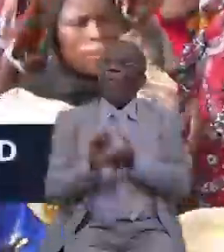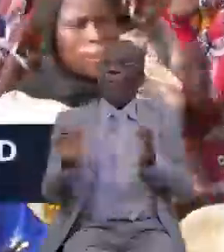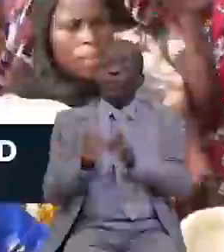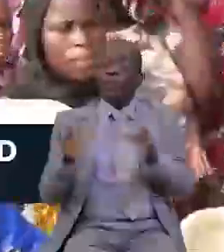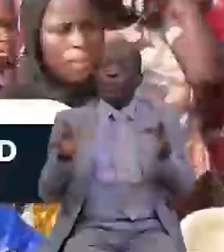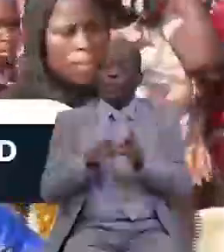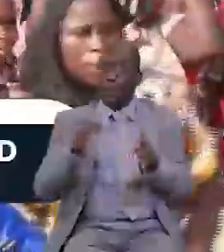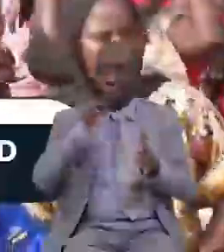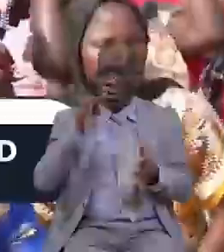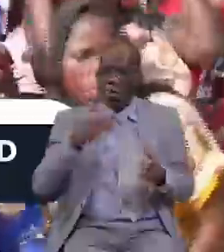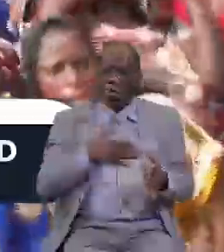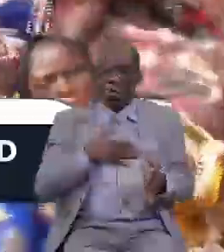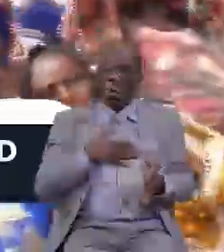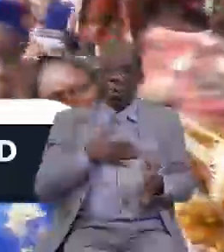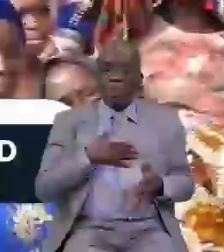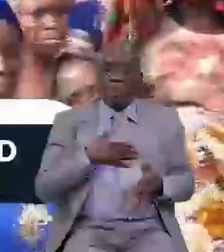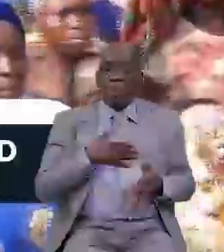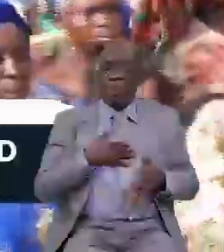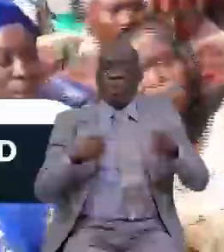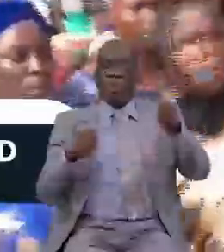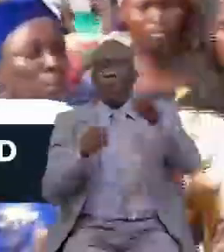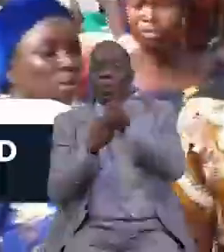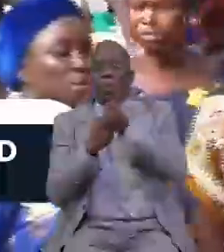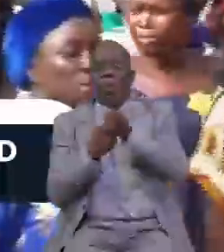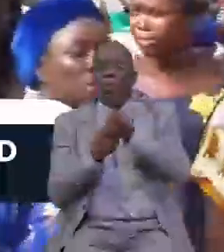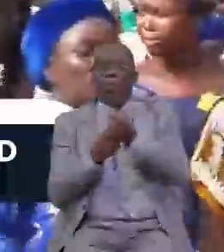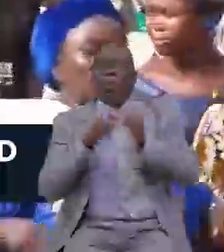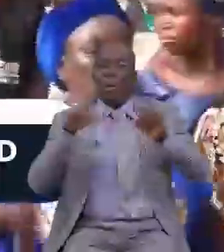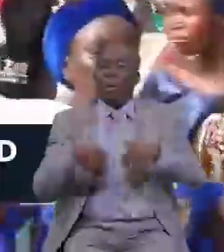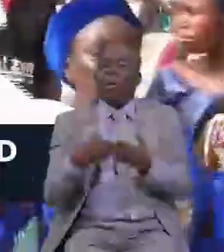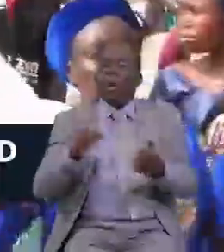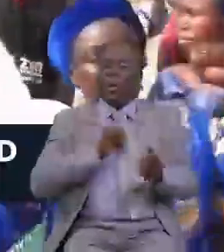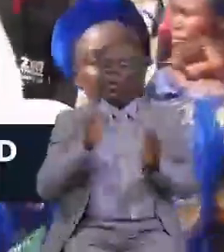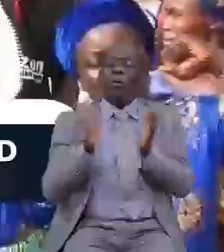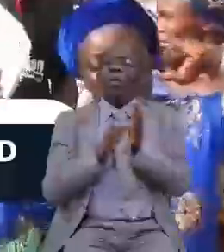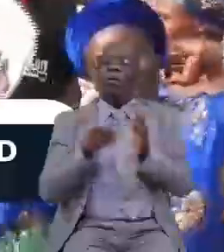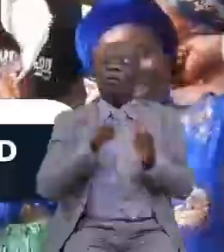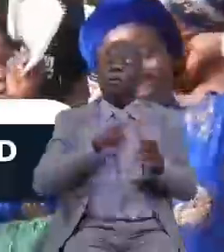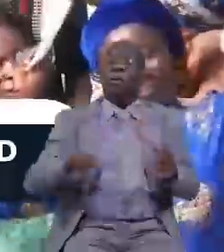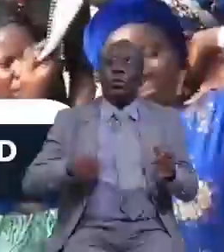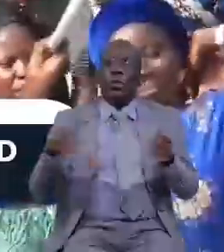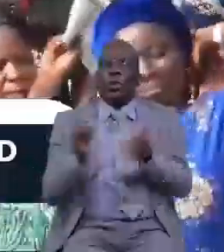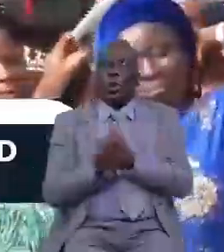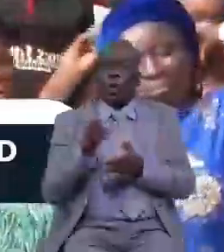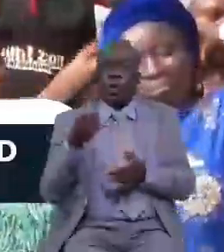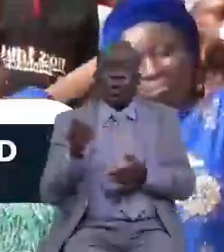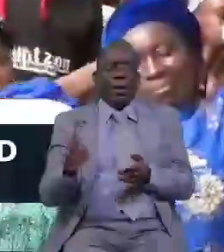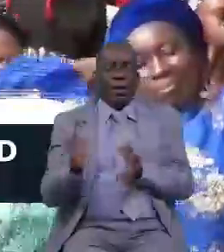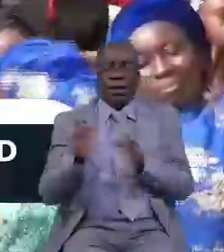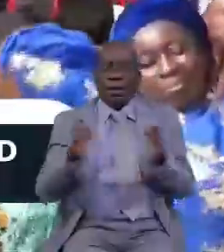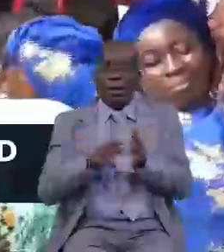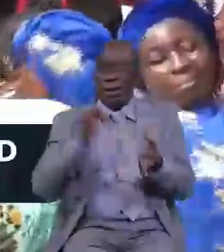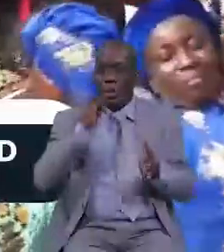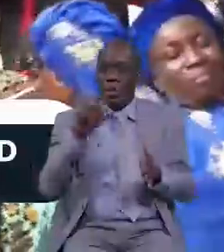advocate. How I praise the Lord that Jesus is the bishop and shepherd of my